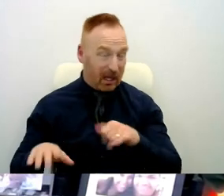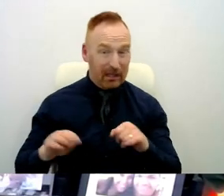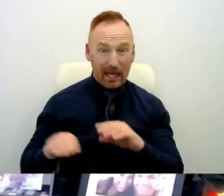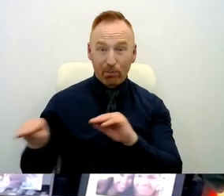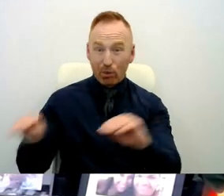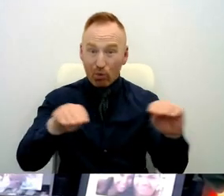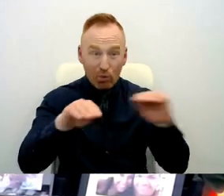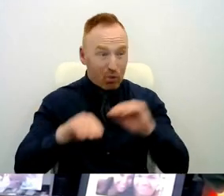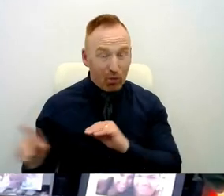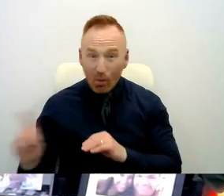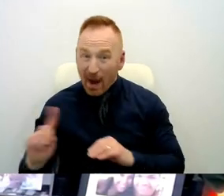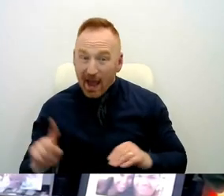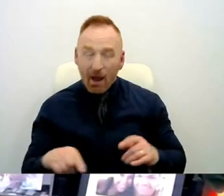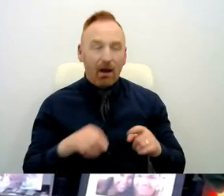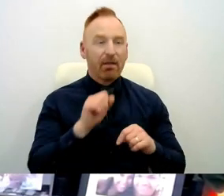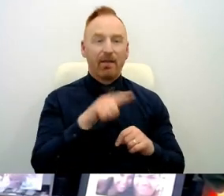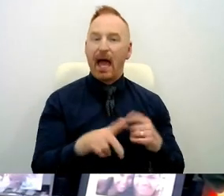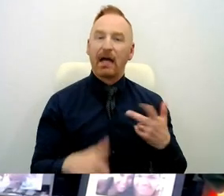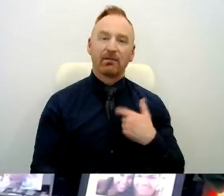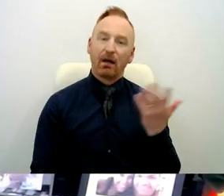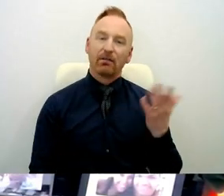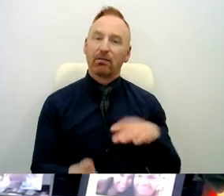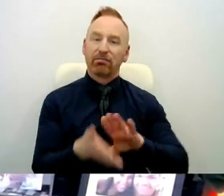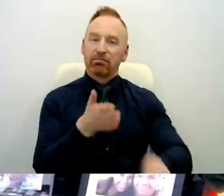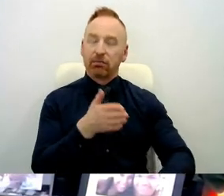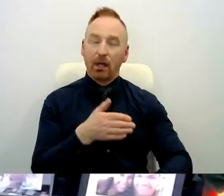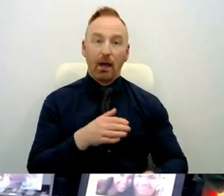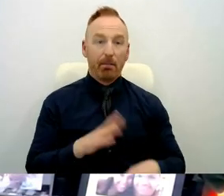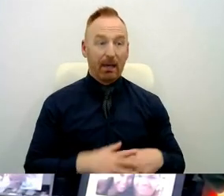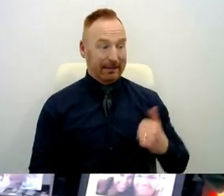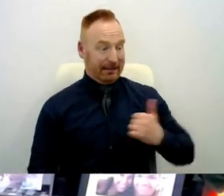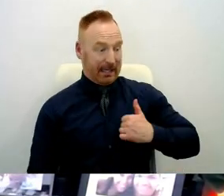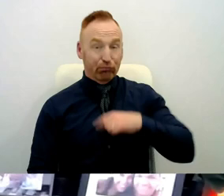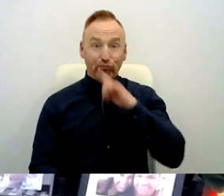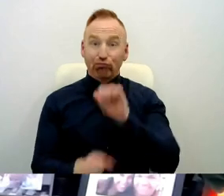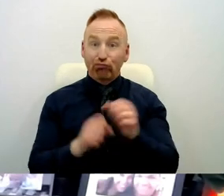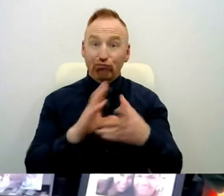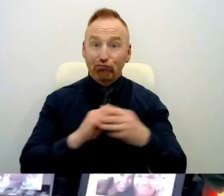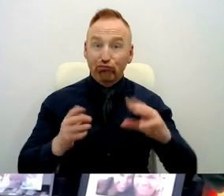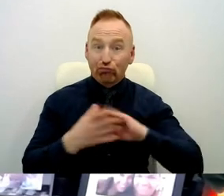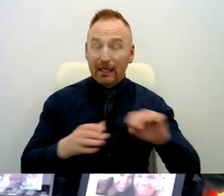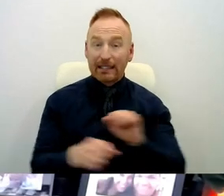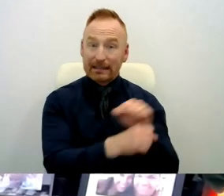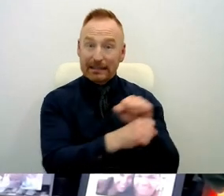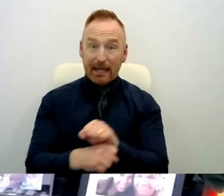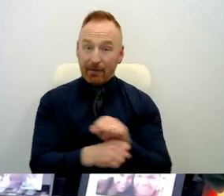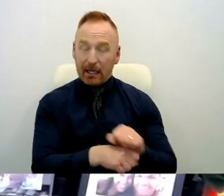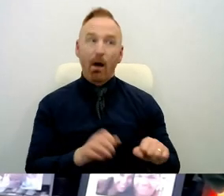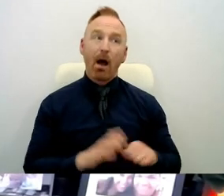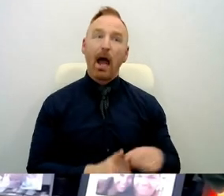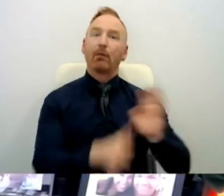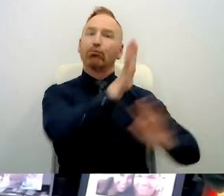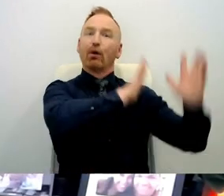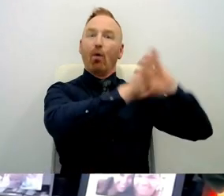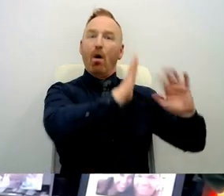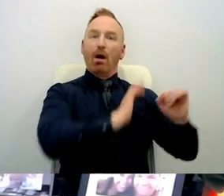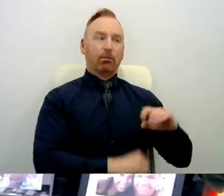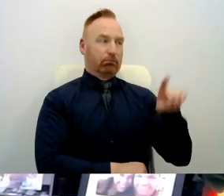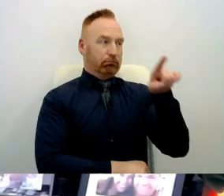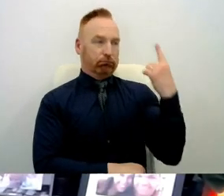are many Canadian scholars who join others around the world to tell the true story of enslavement and the early lives of Black